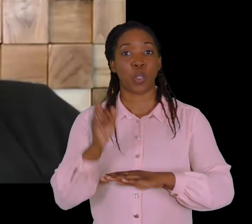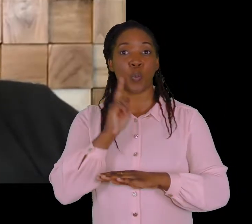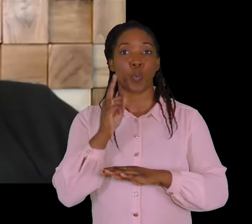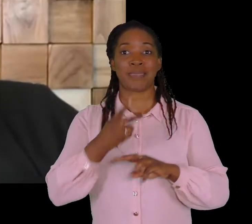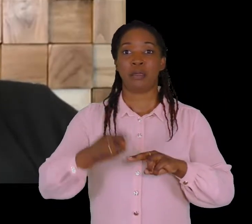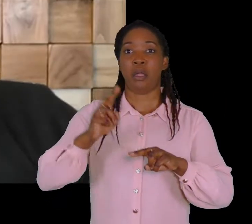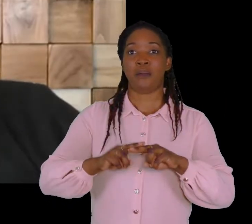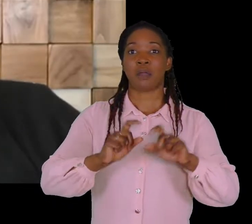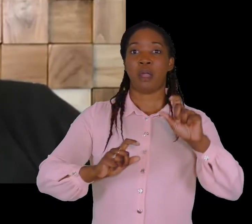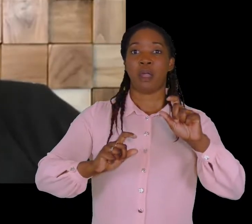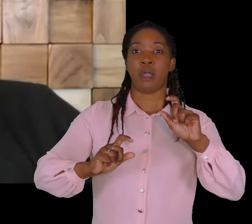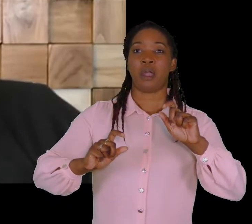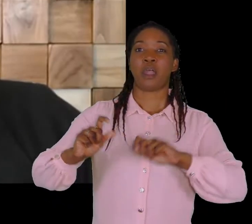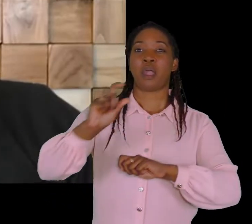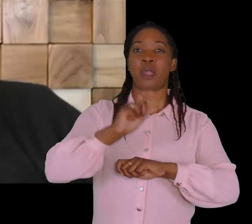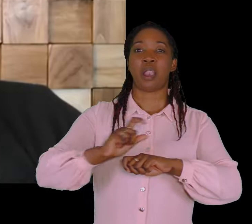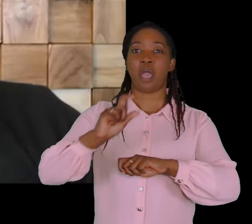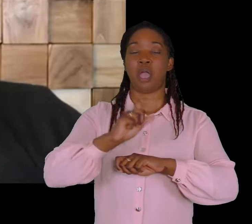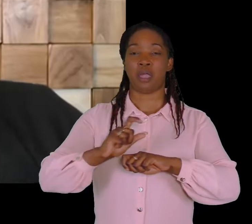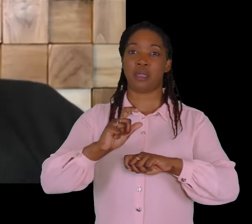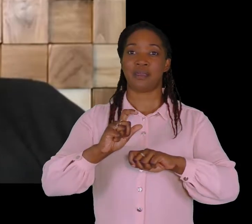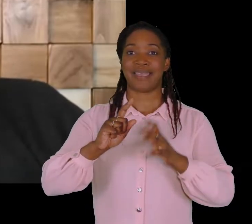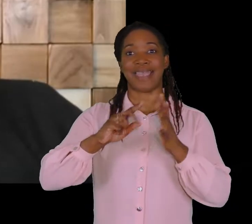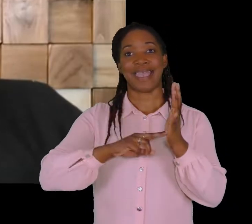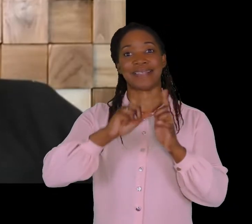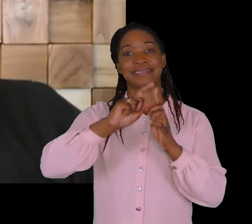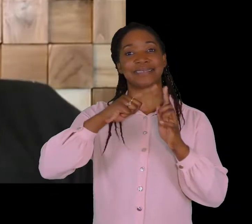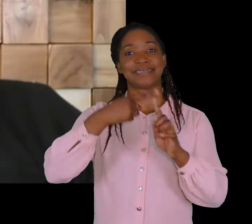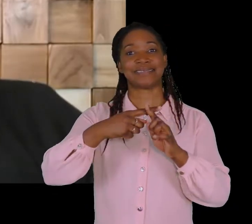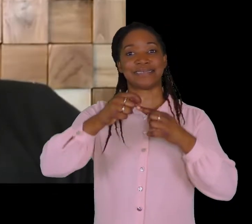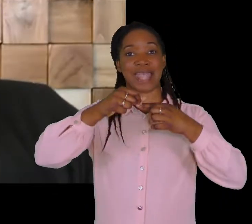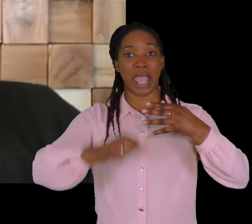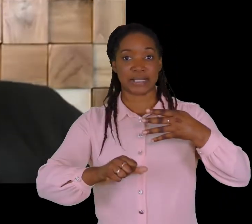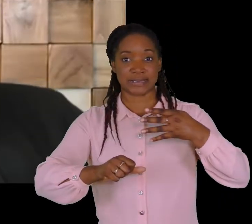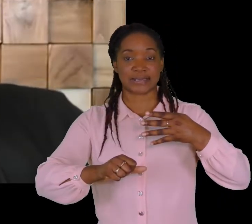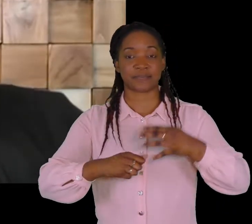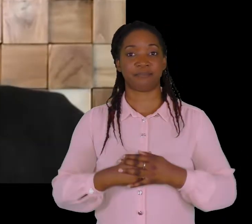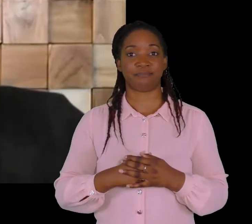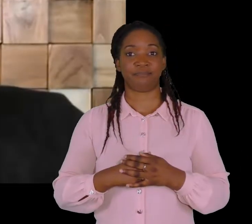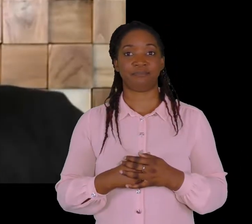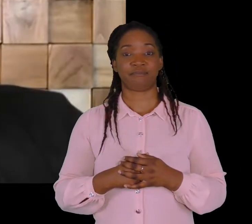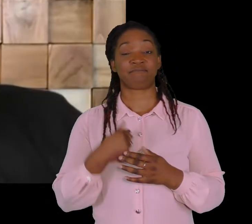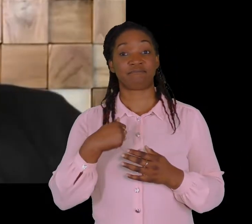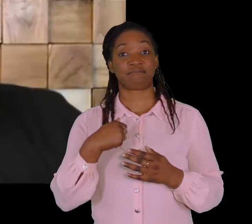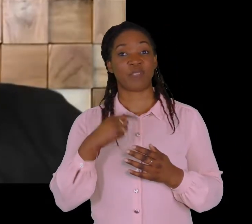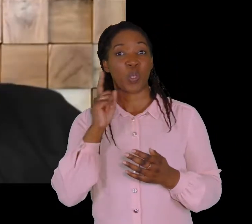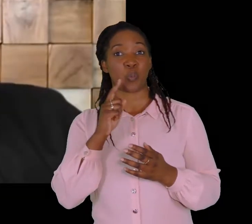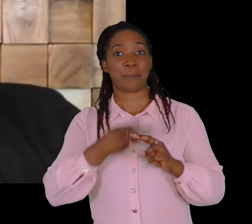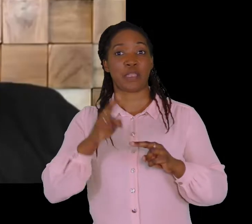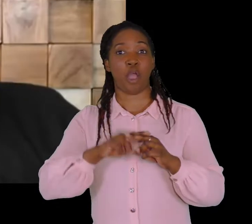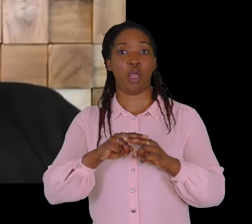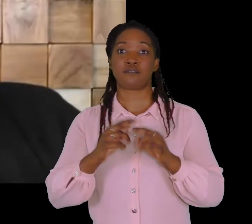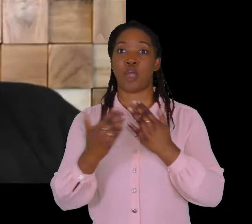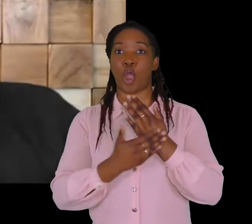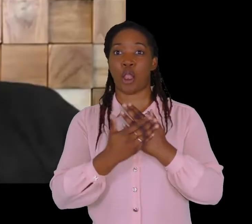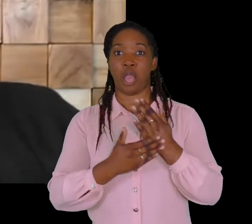She established the incredible Women of Color Index in 1987, which is inspired, among other things, the Women of Color